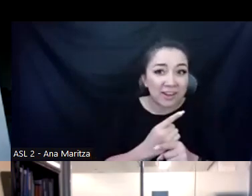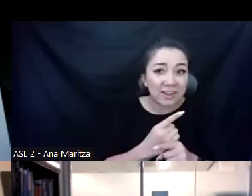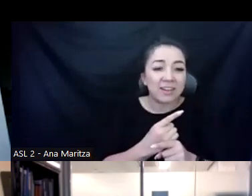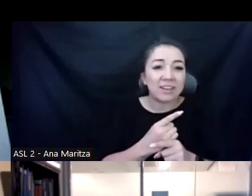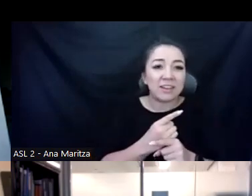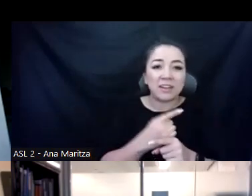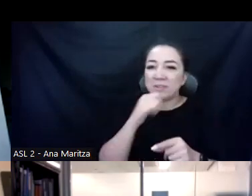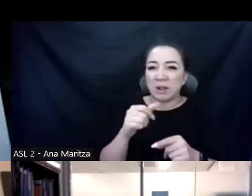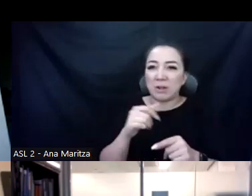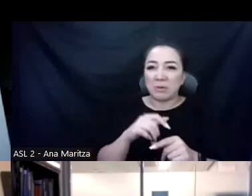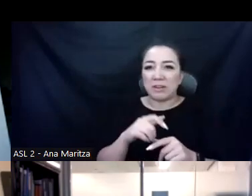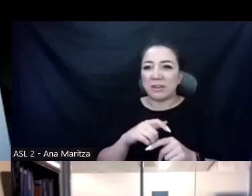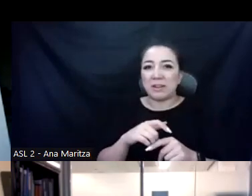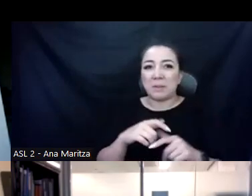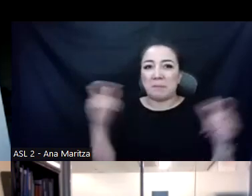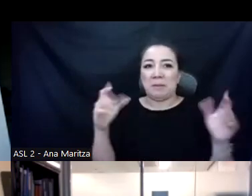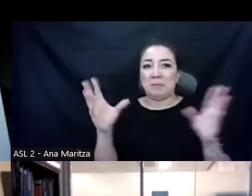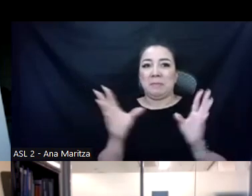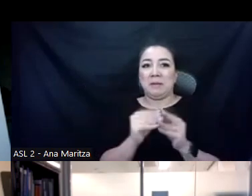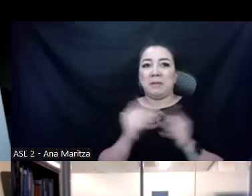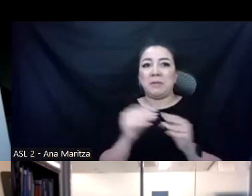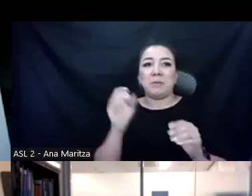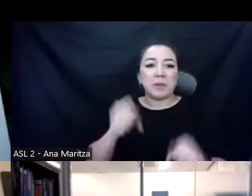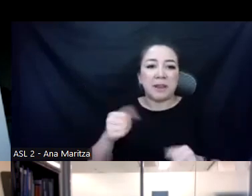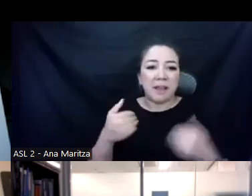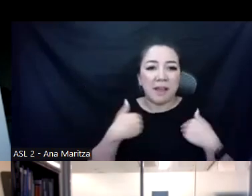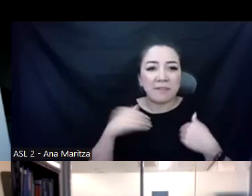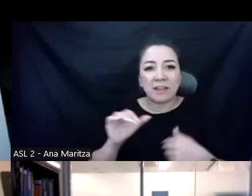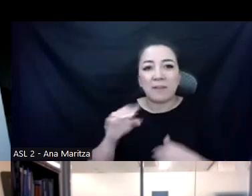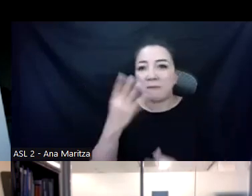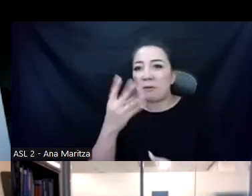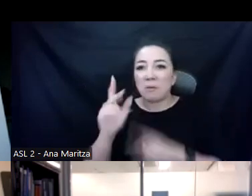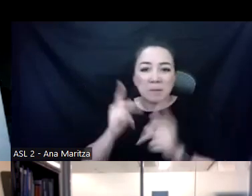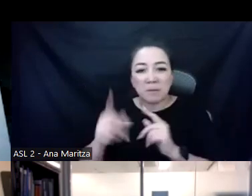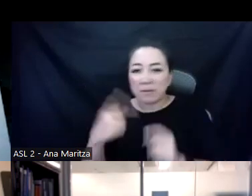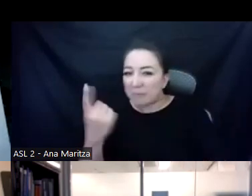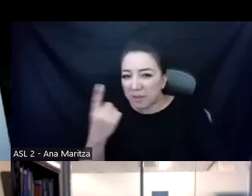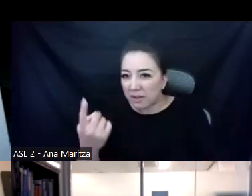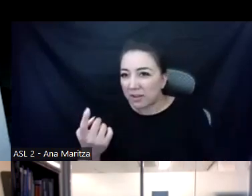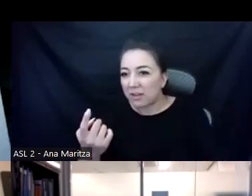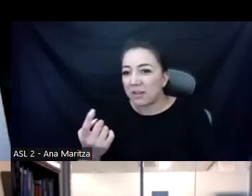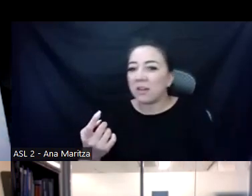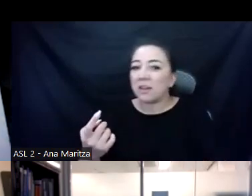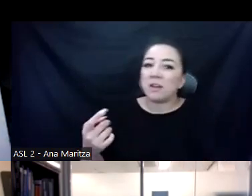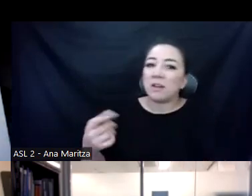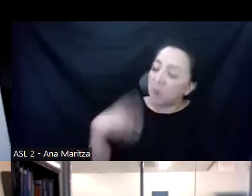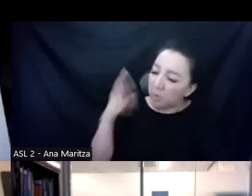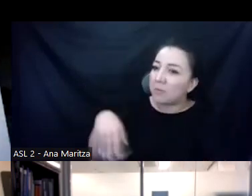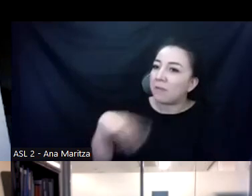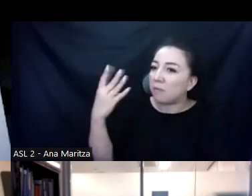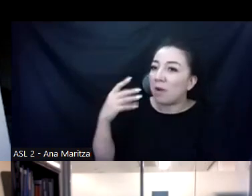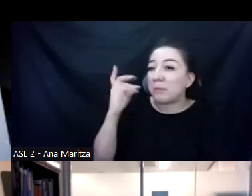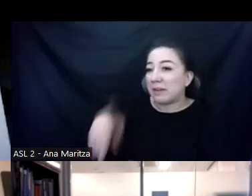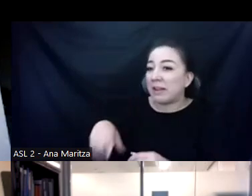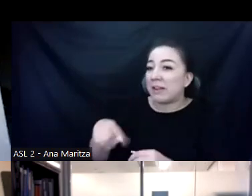we're not doing this as a Bagley Keene meeting, right? So we can have like 4 people or something. I think 4, and if we need, like, if we